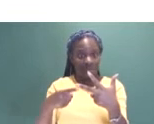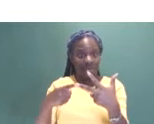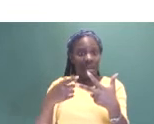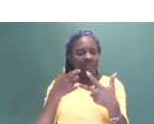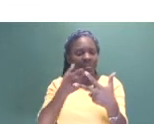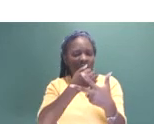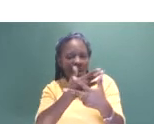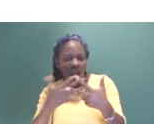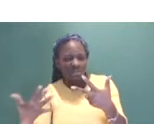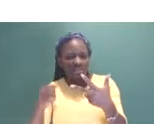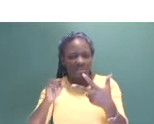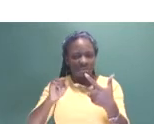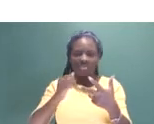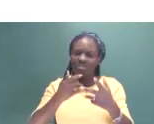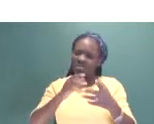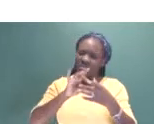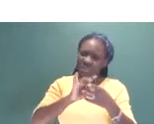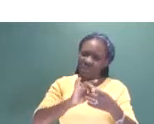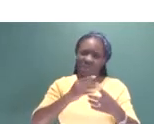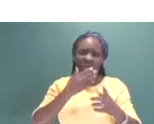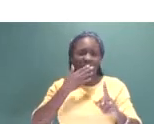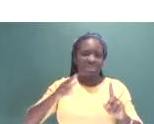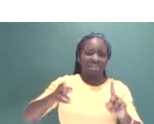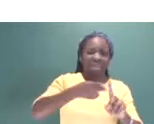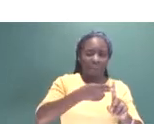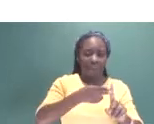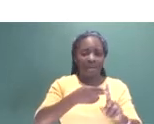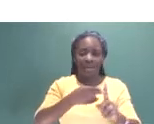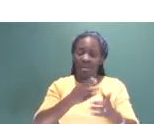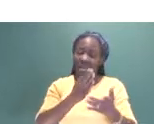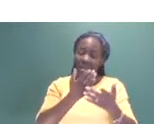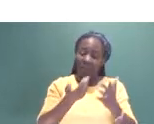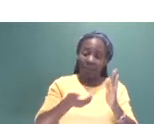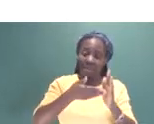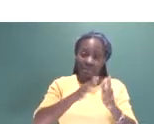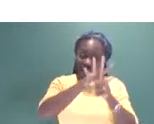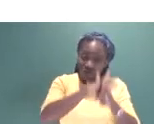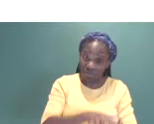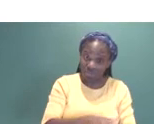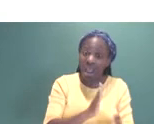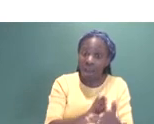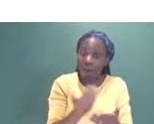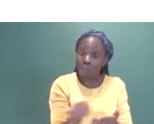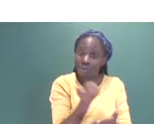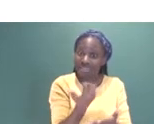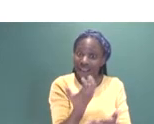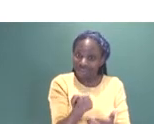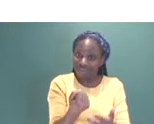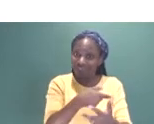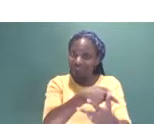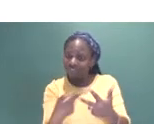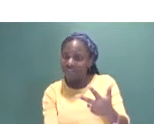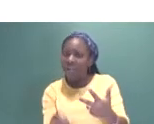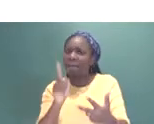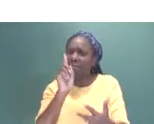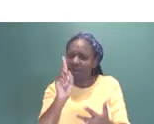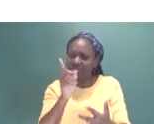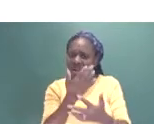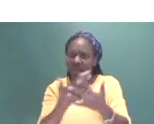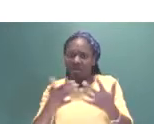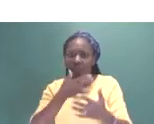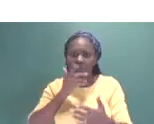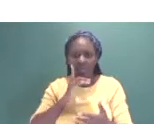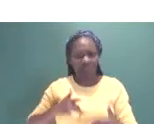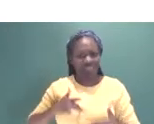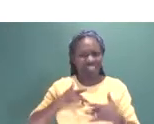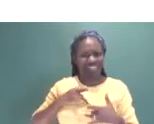of deep-seated stigma and discrimination that was there already for many people, but quite a lot of people felt that this